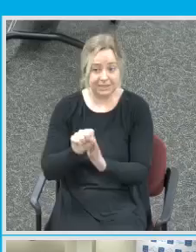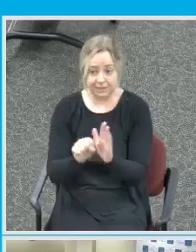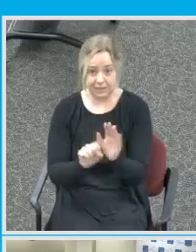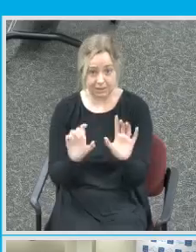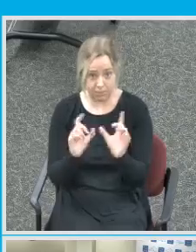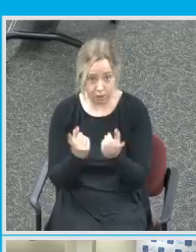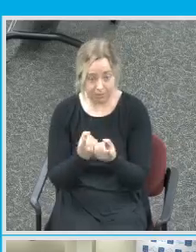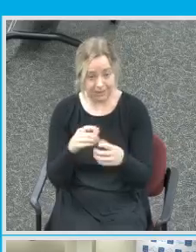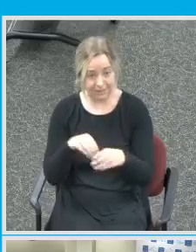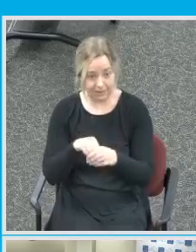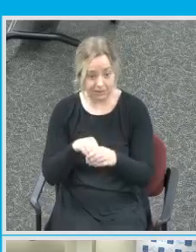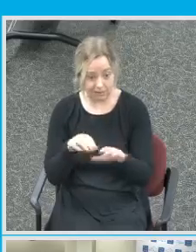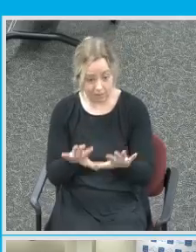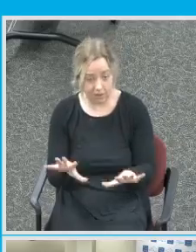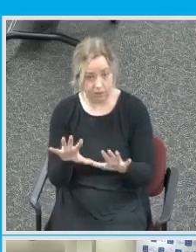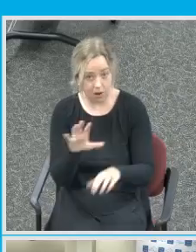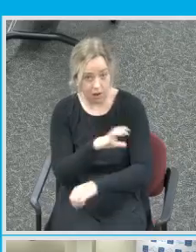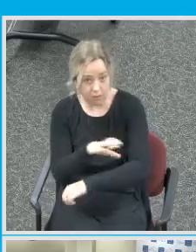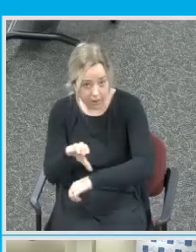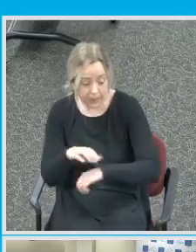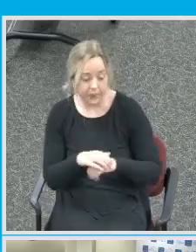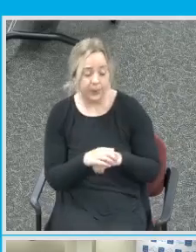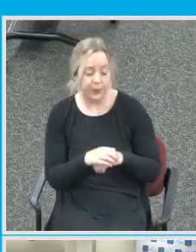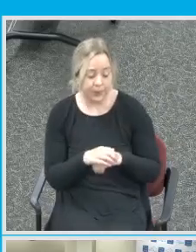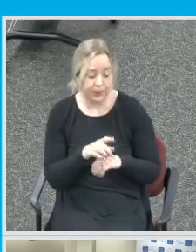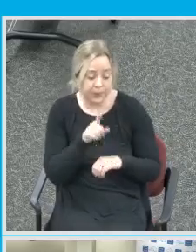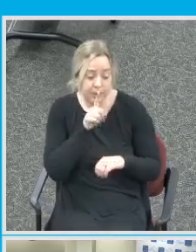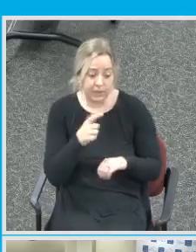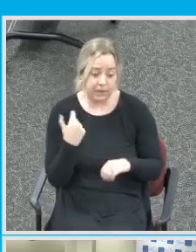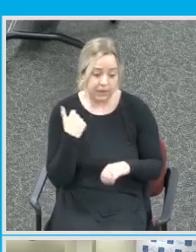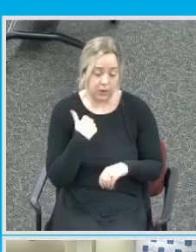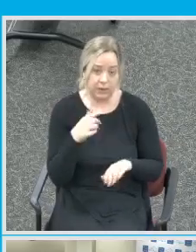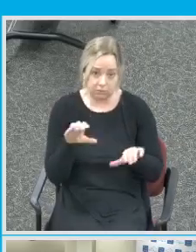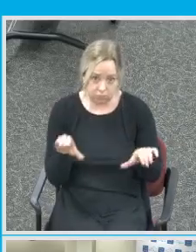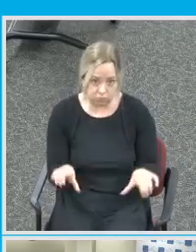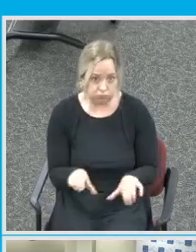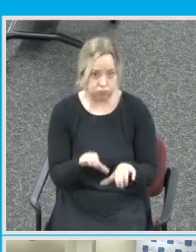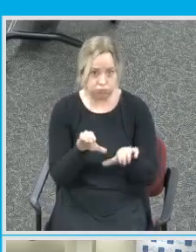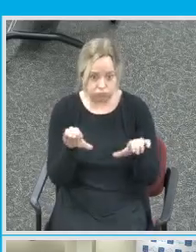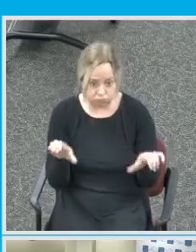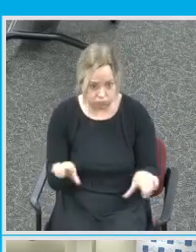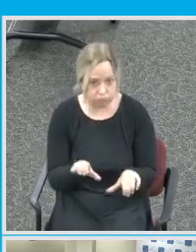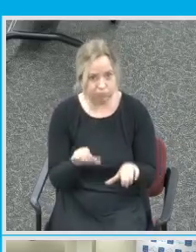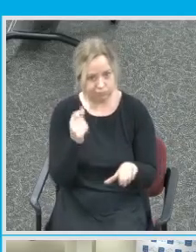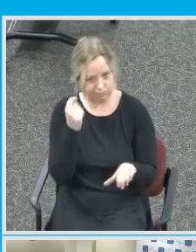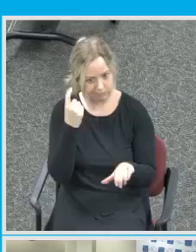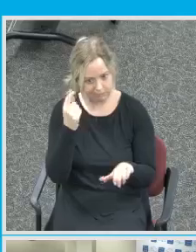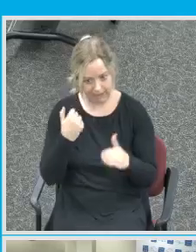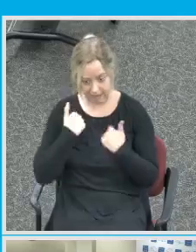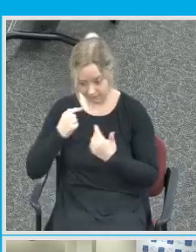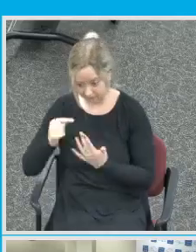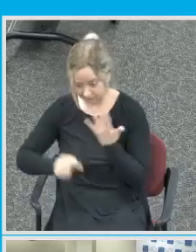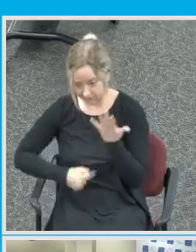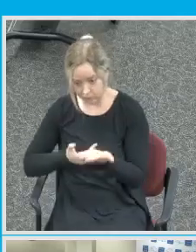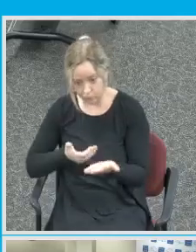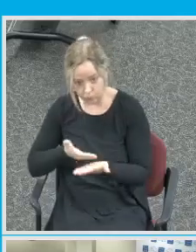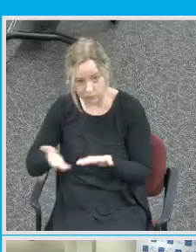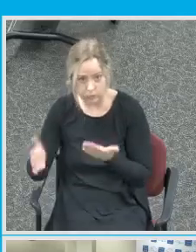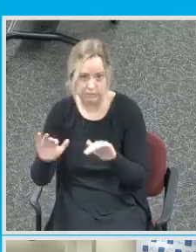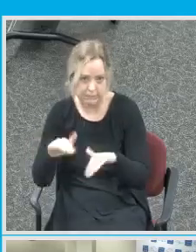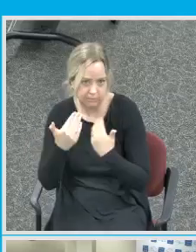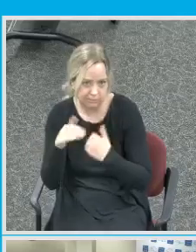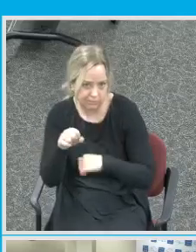second in the state of Colorado. And so we do a lot with what we're given, and we